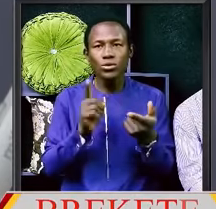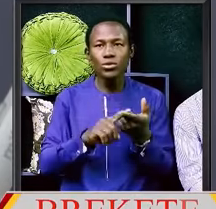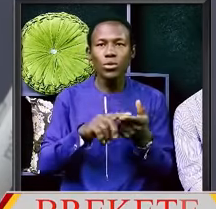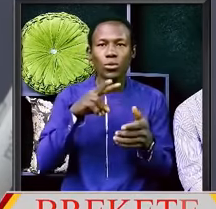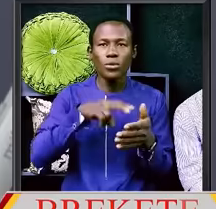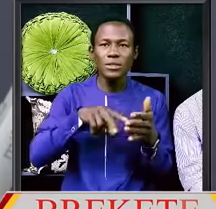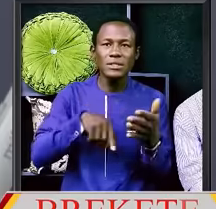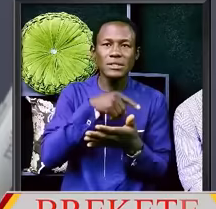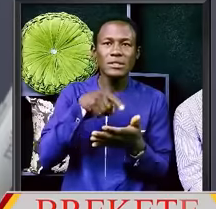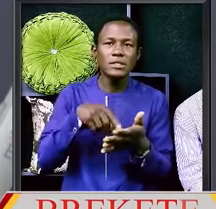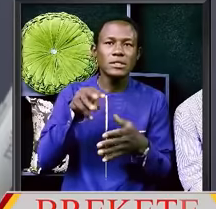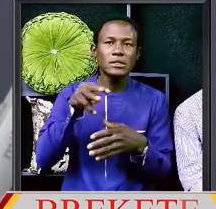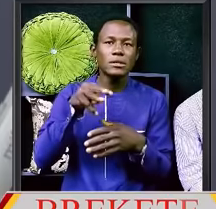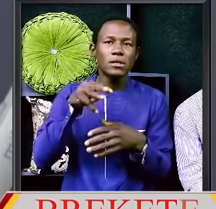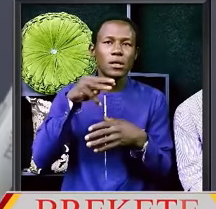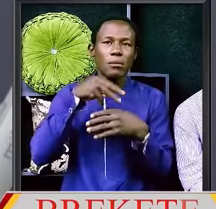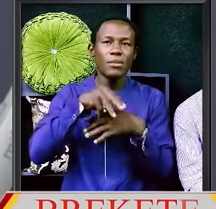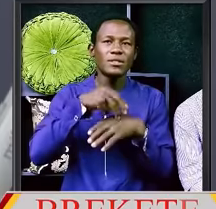play